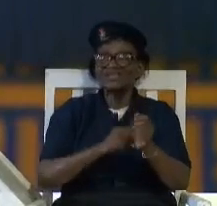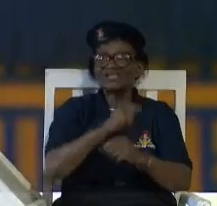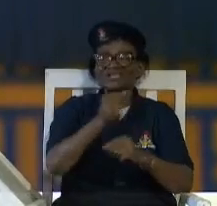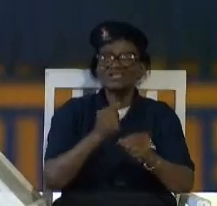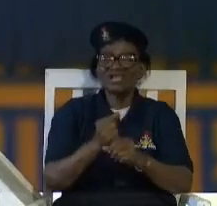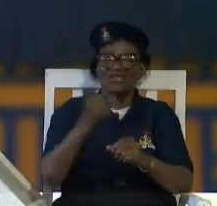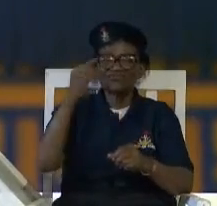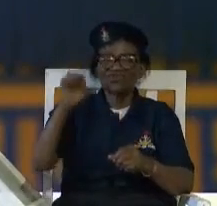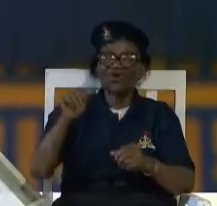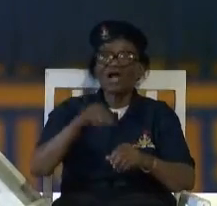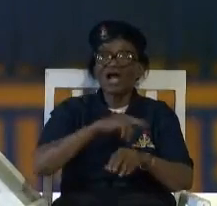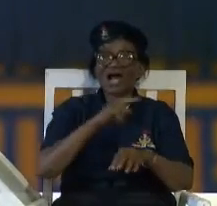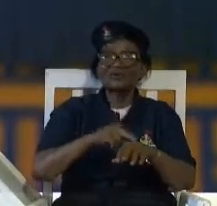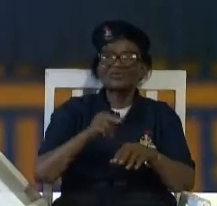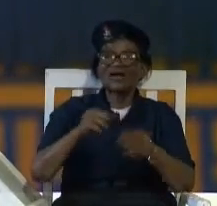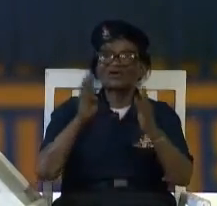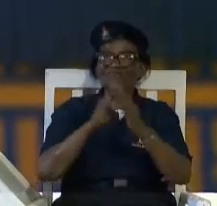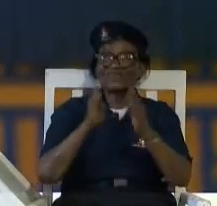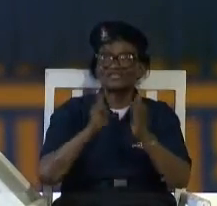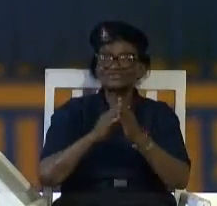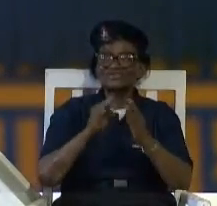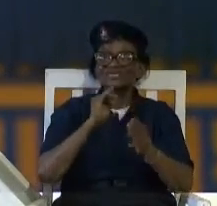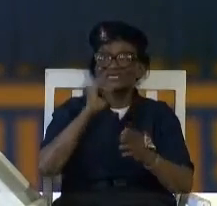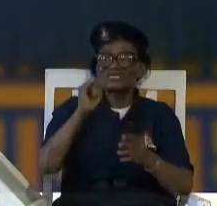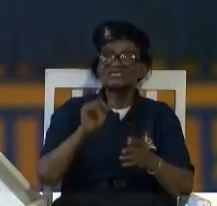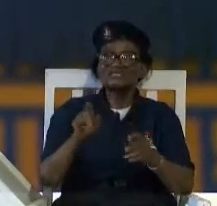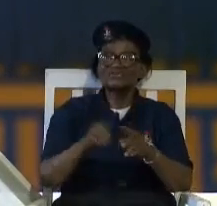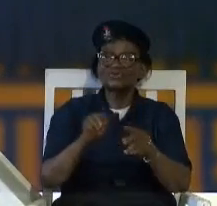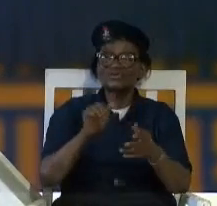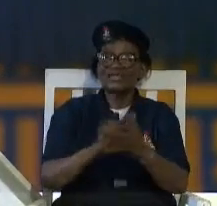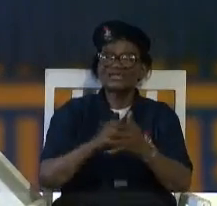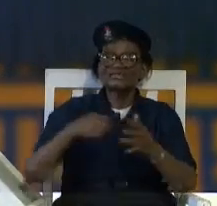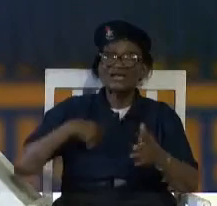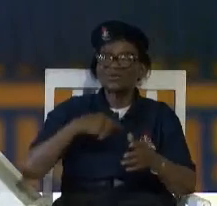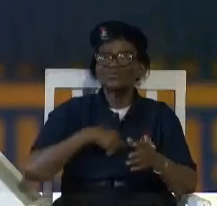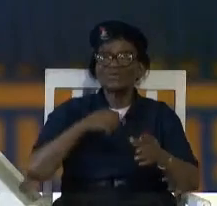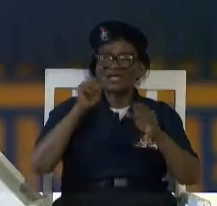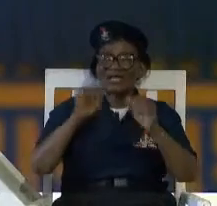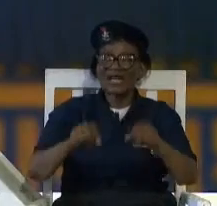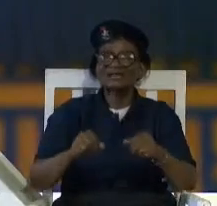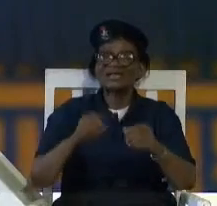convention is so that we can praise God together.